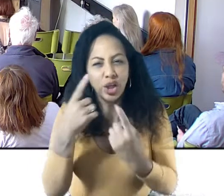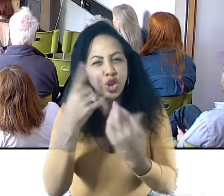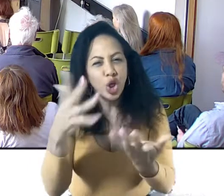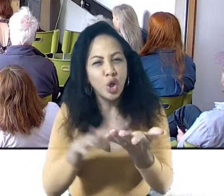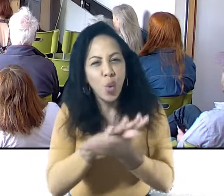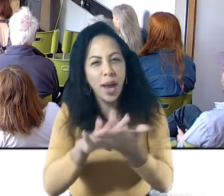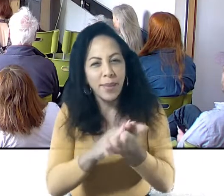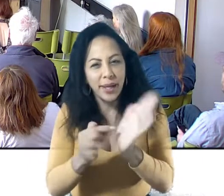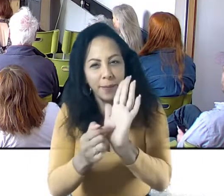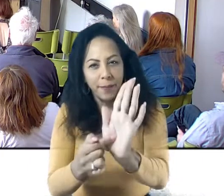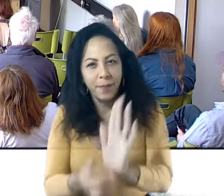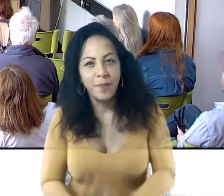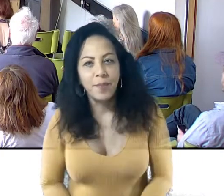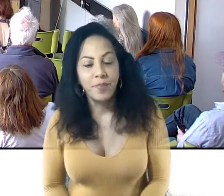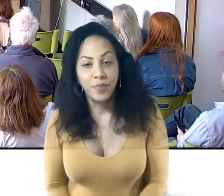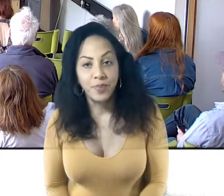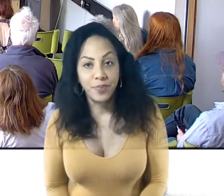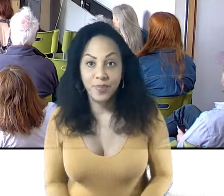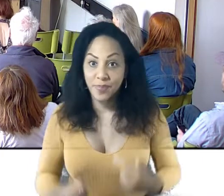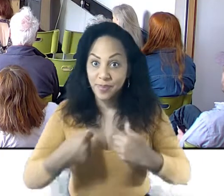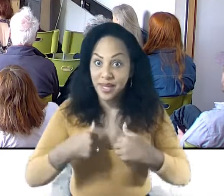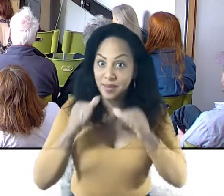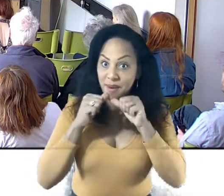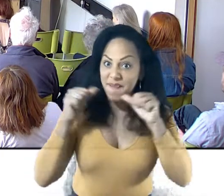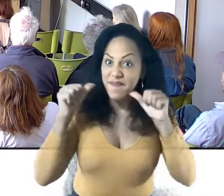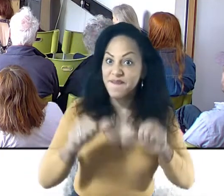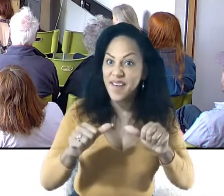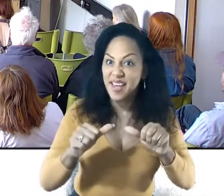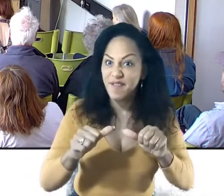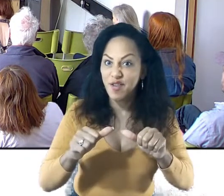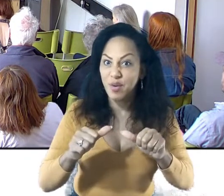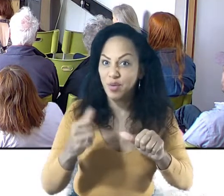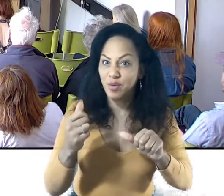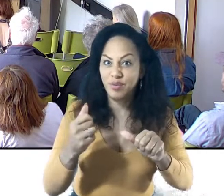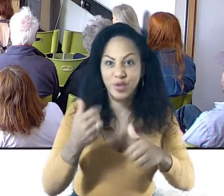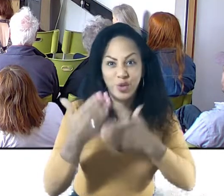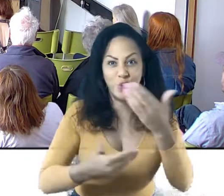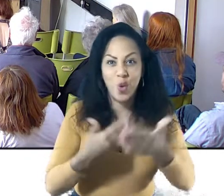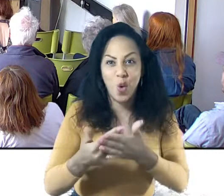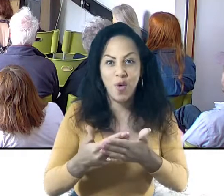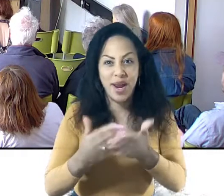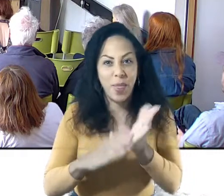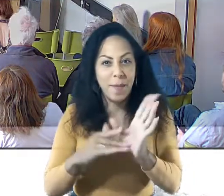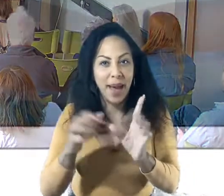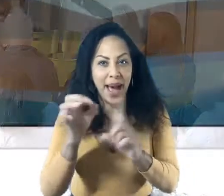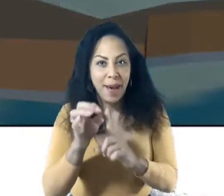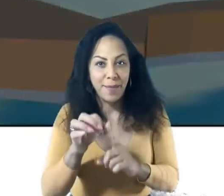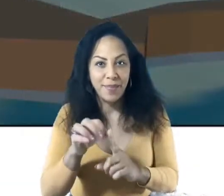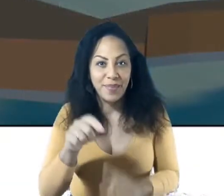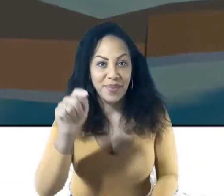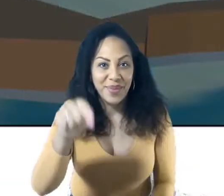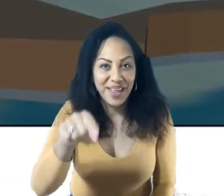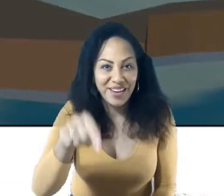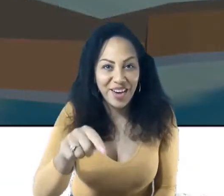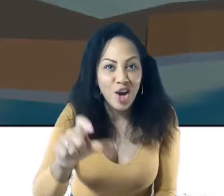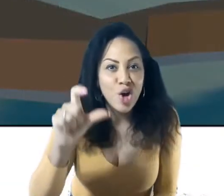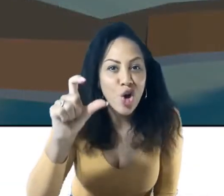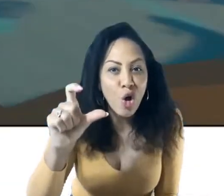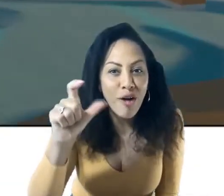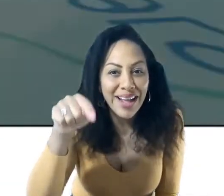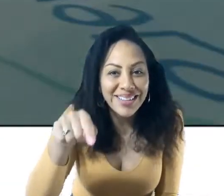this happens to be one of my favourite stories on the map. Where is she? There, look, there's Carenza, right?